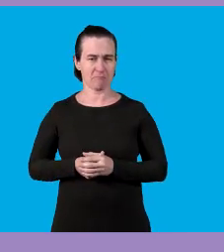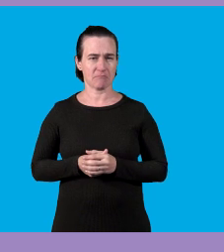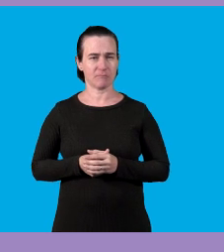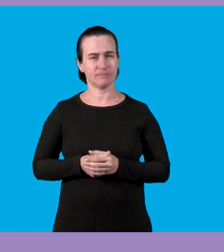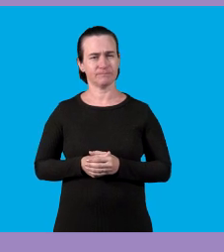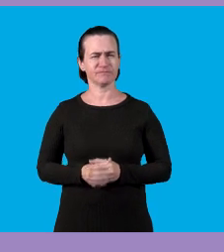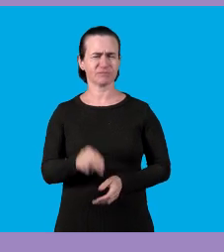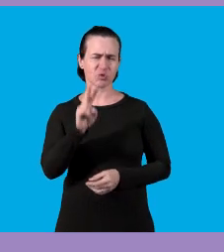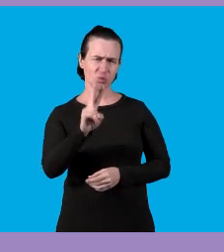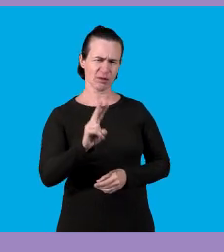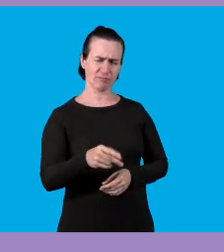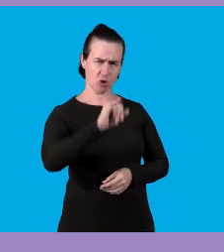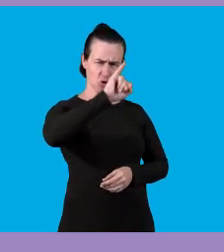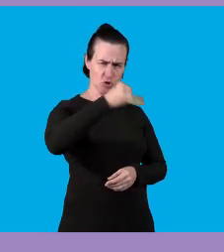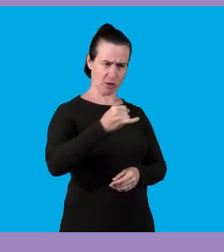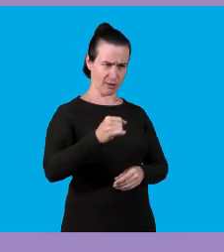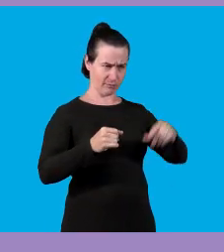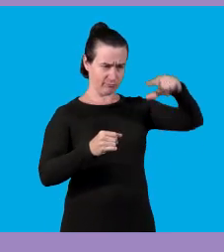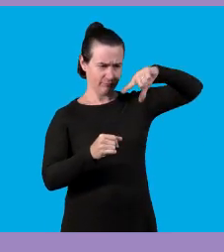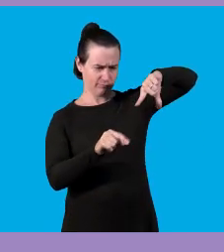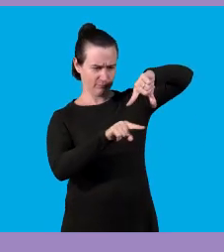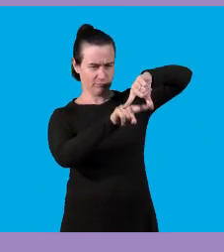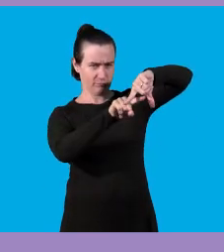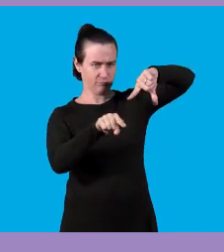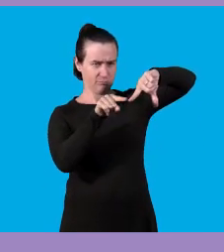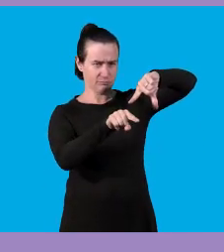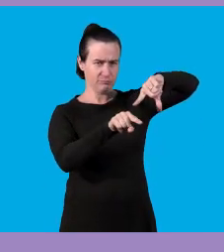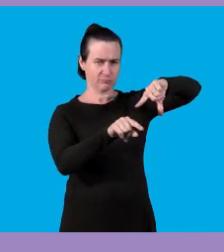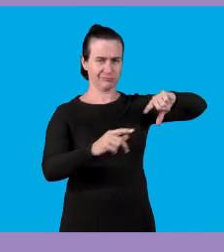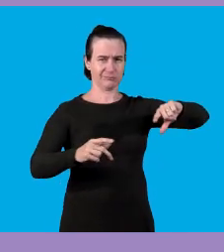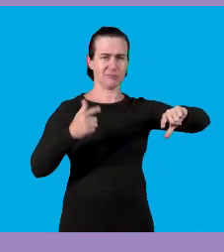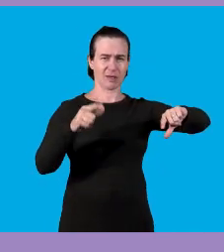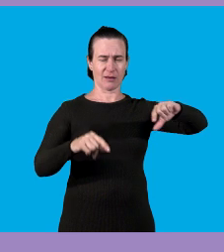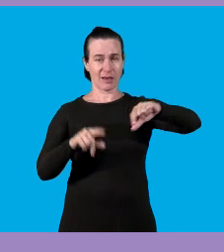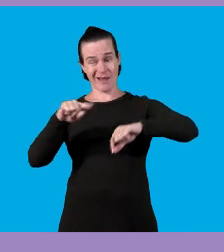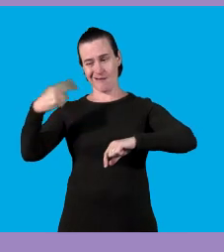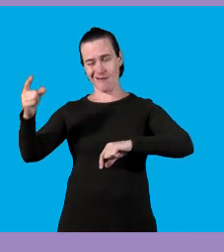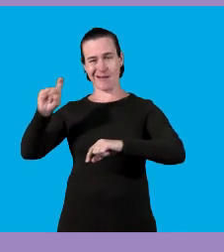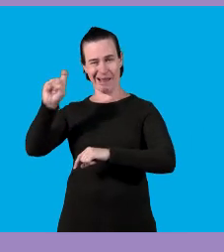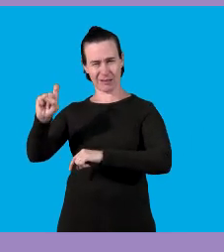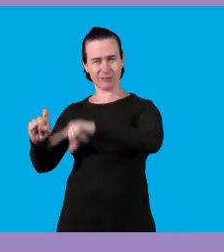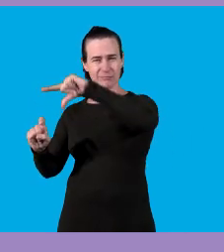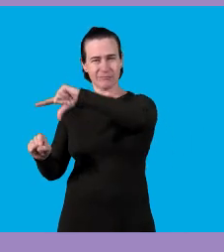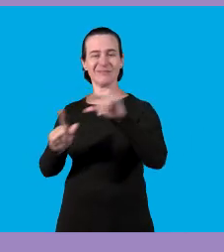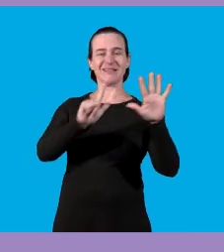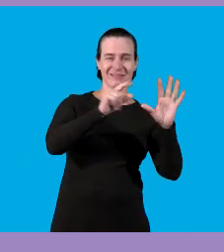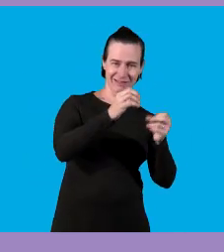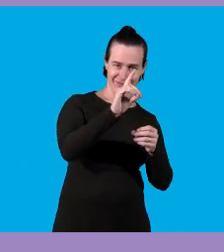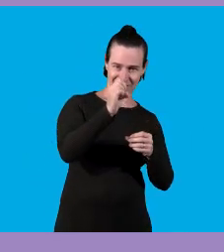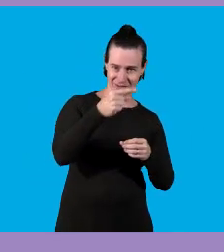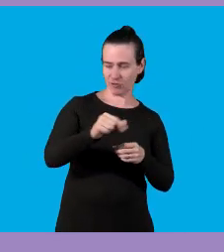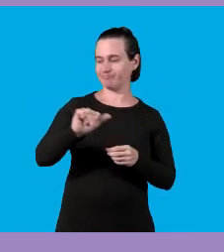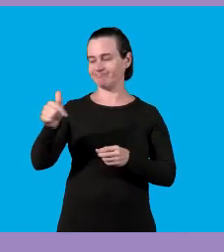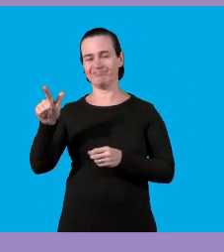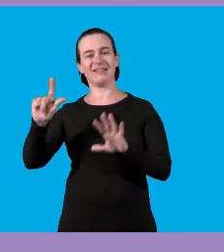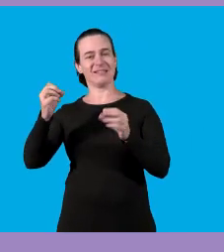you would notice that angle J and angle X are 70 degrees. So let's start with the identifying the